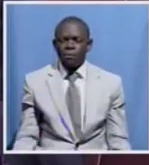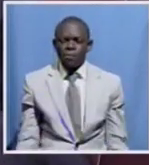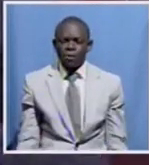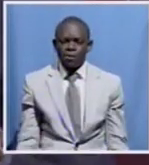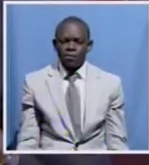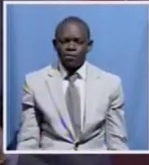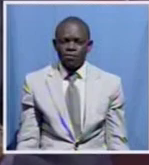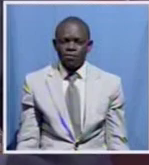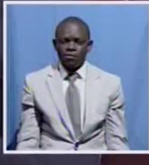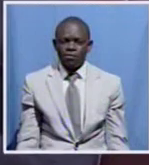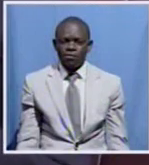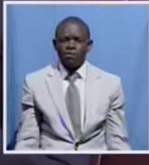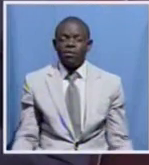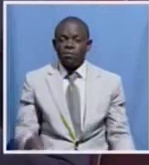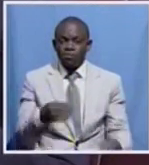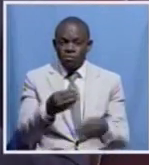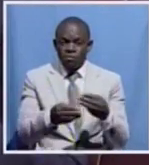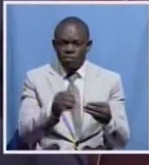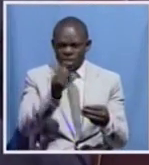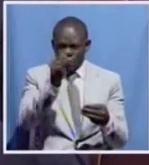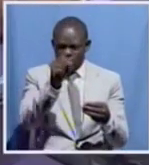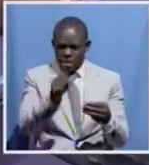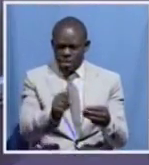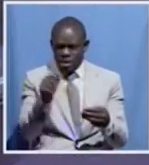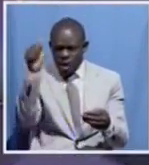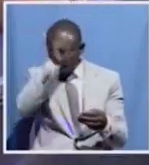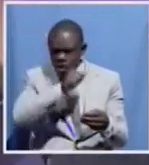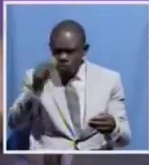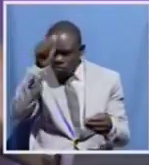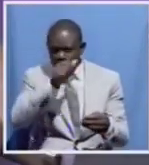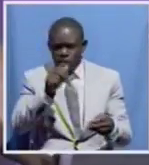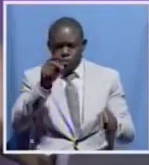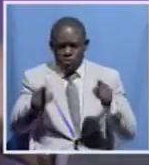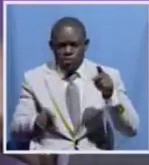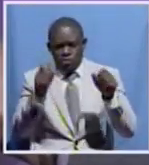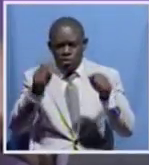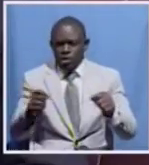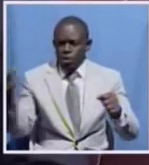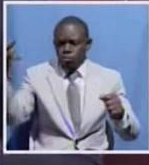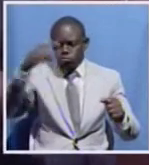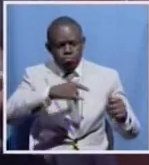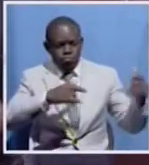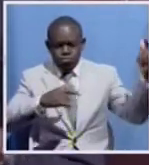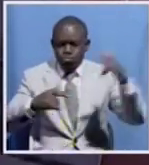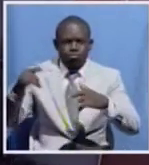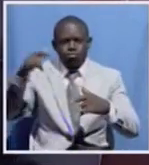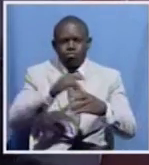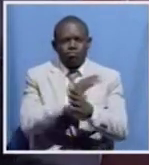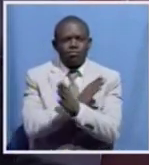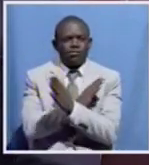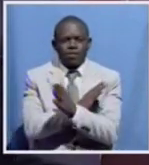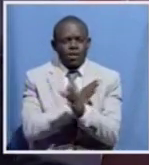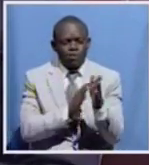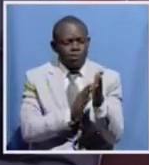becomes a hub for the region. People stop traveling going to India, people stop traveling going to South Africa, people